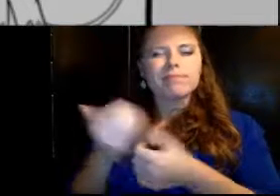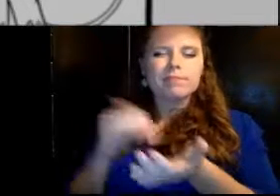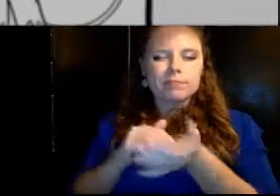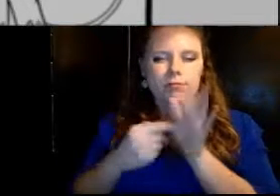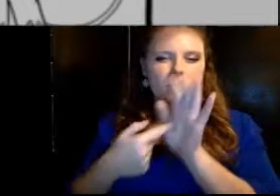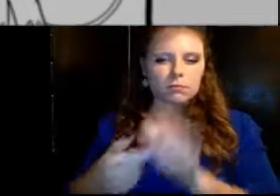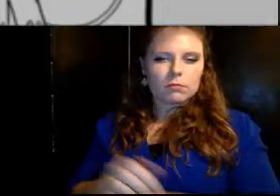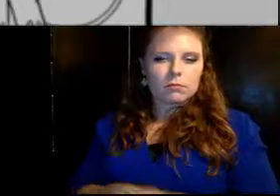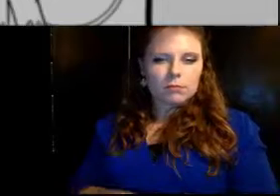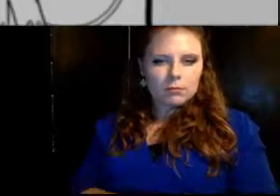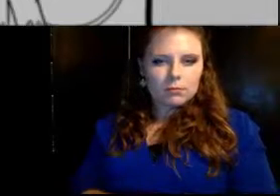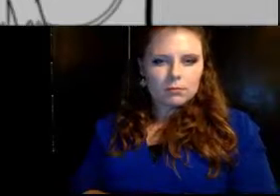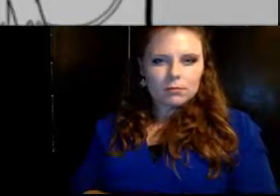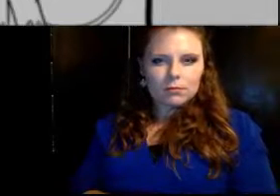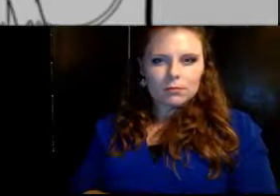time,